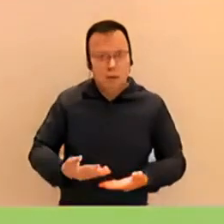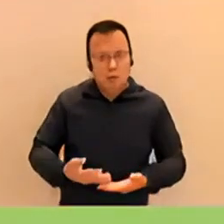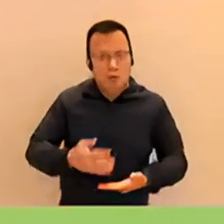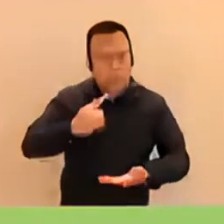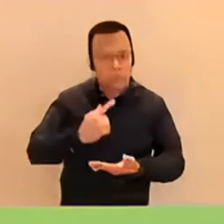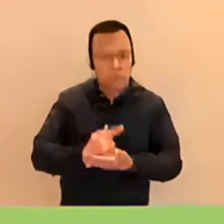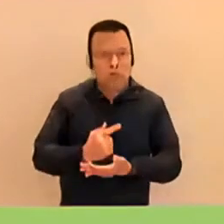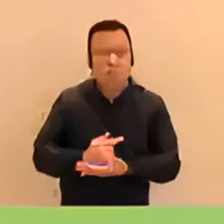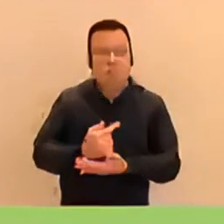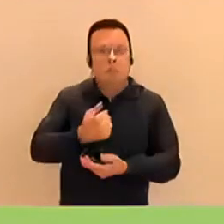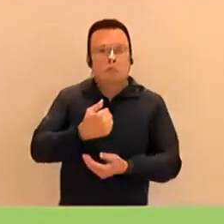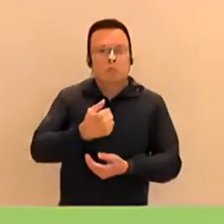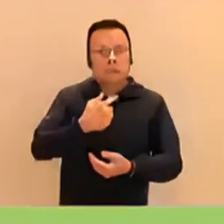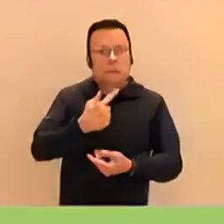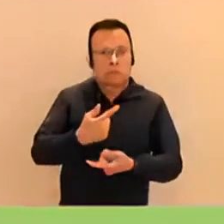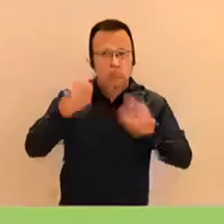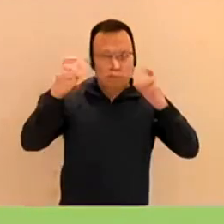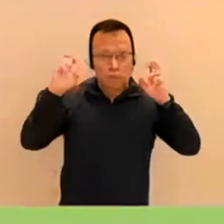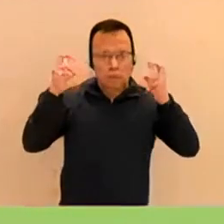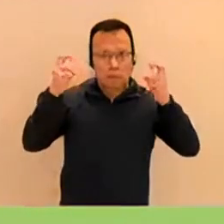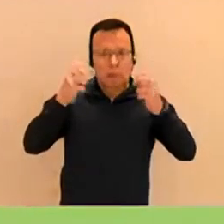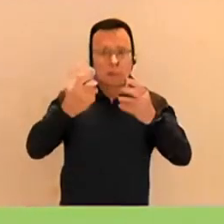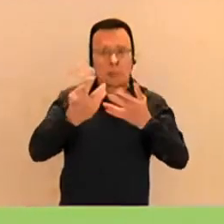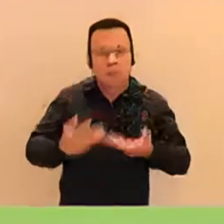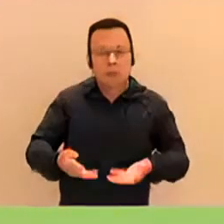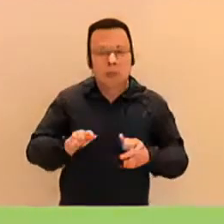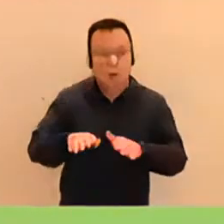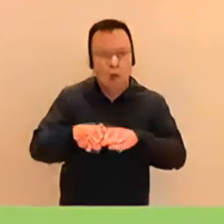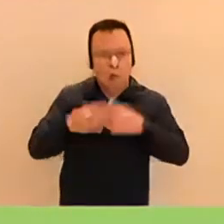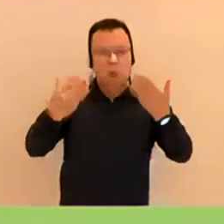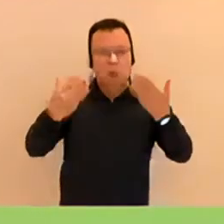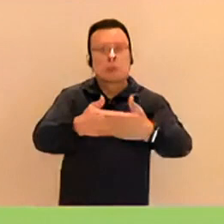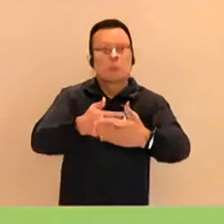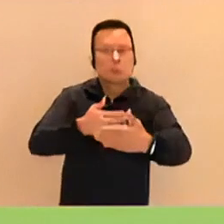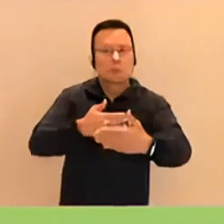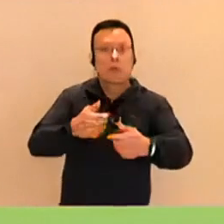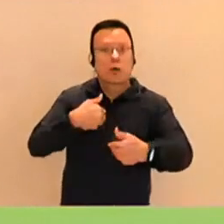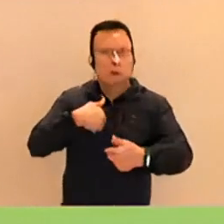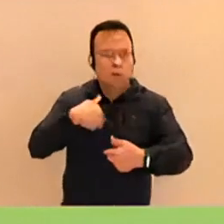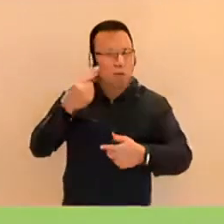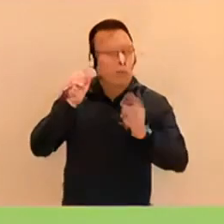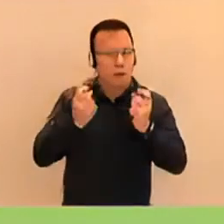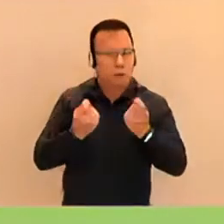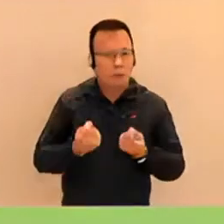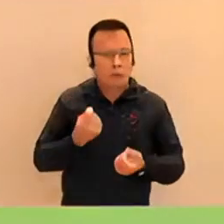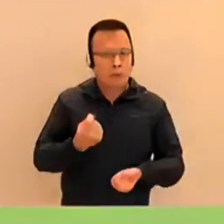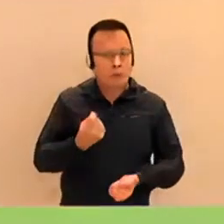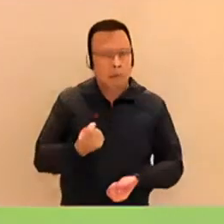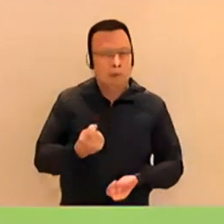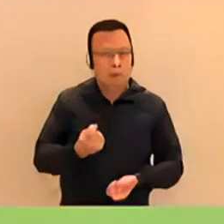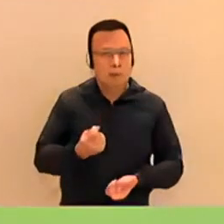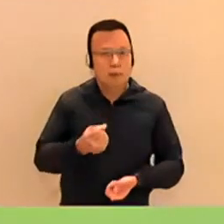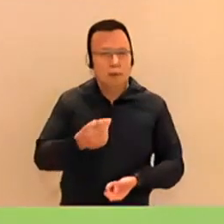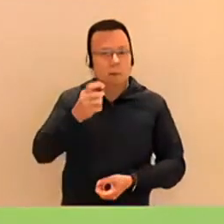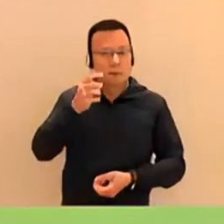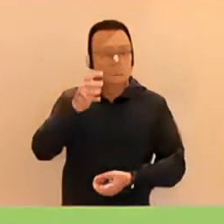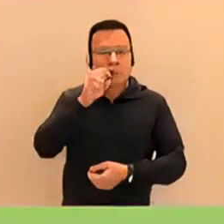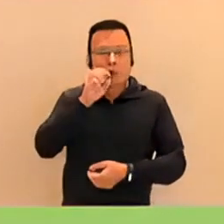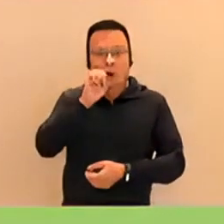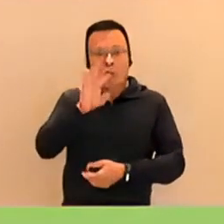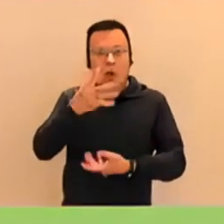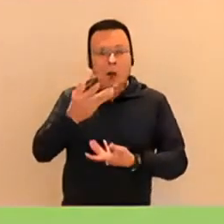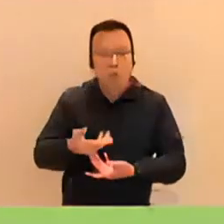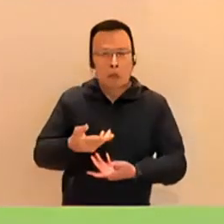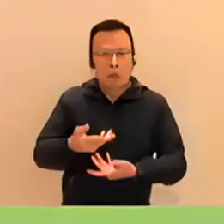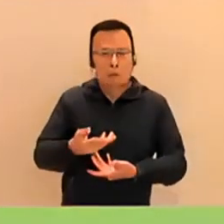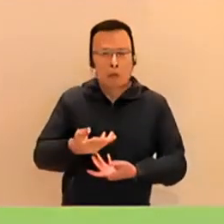public context, I'd like to briefly talk about the spatial development strategy for Hong